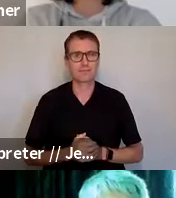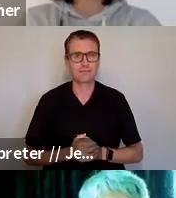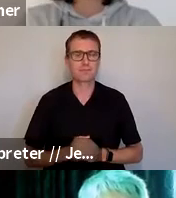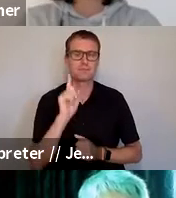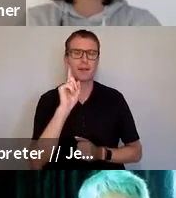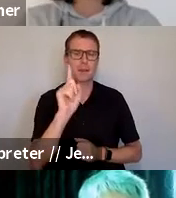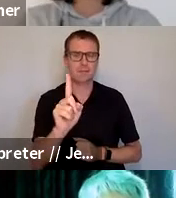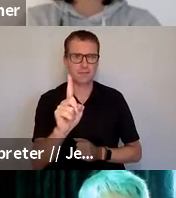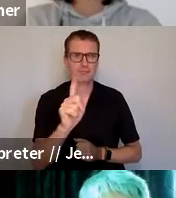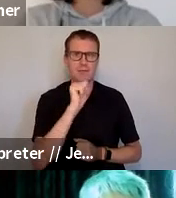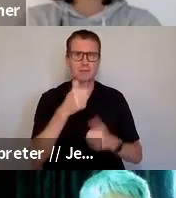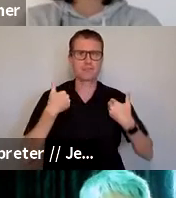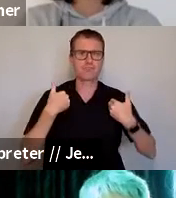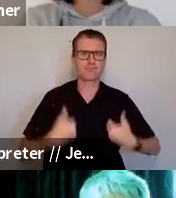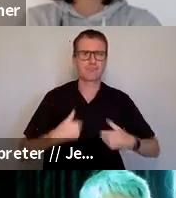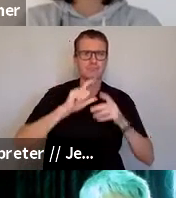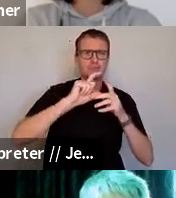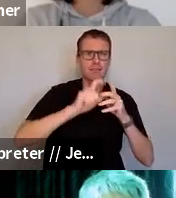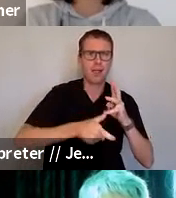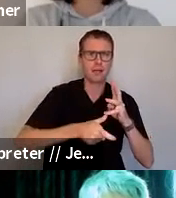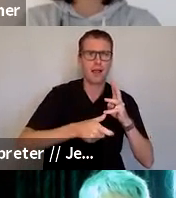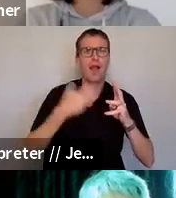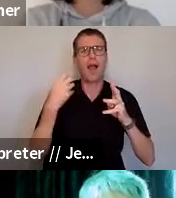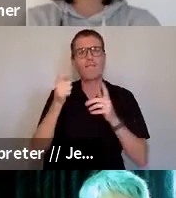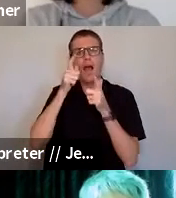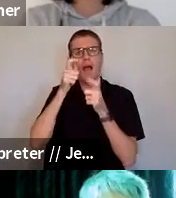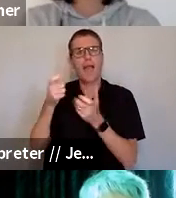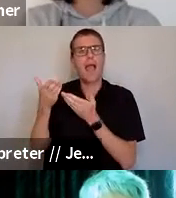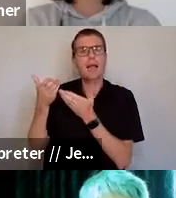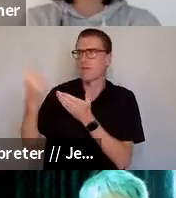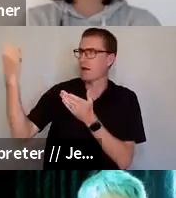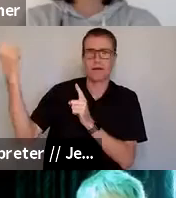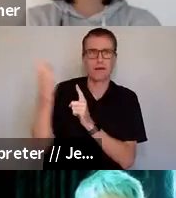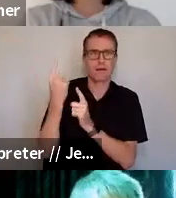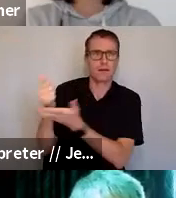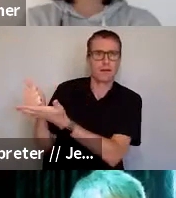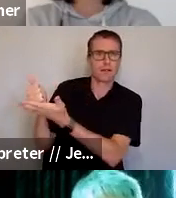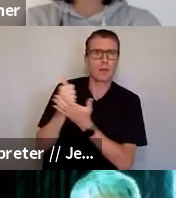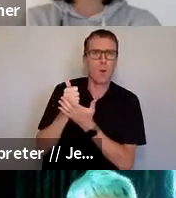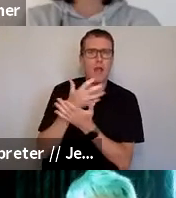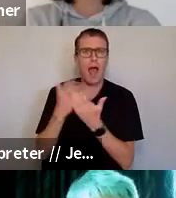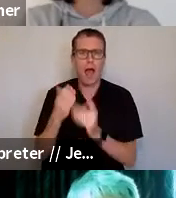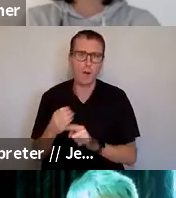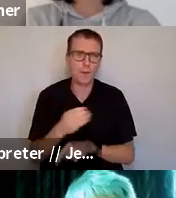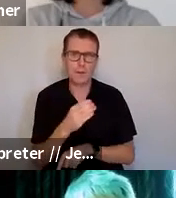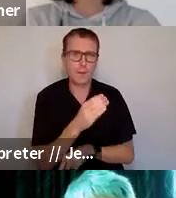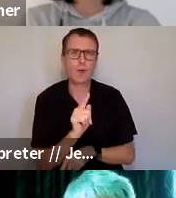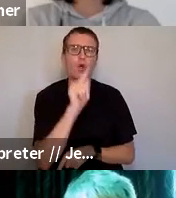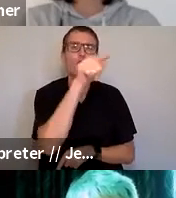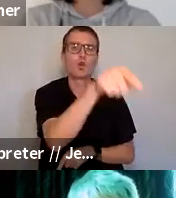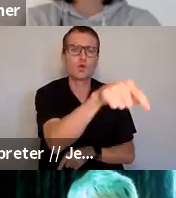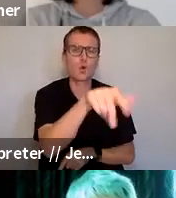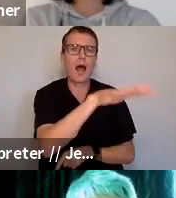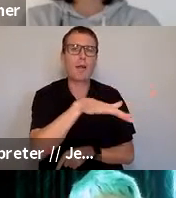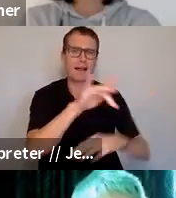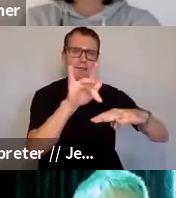like caregivers to get you to the place where the art happens or the participation happens is a barrier,